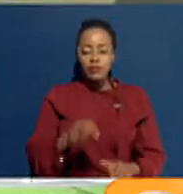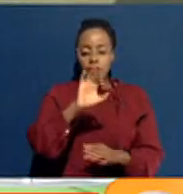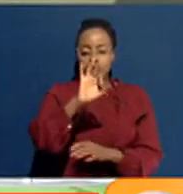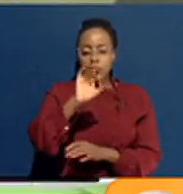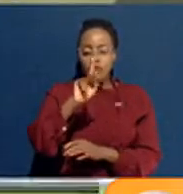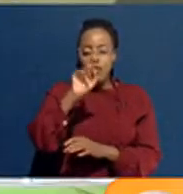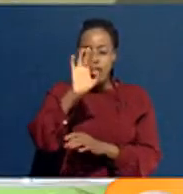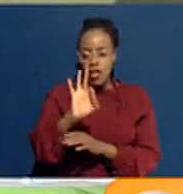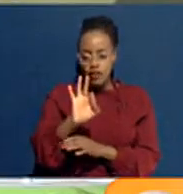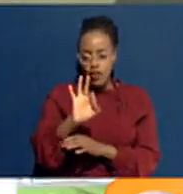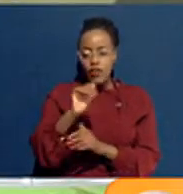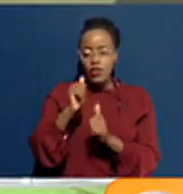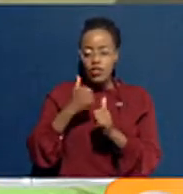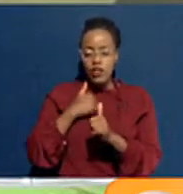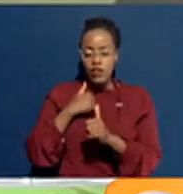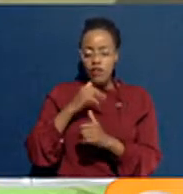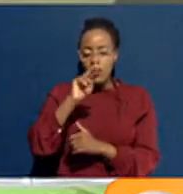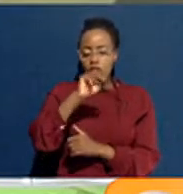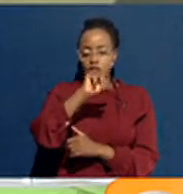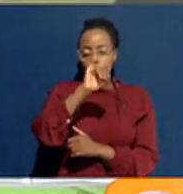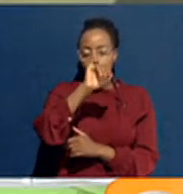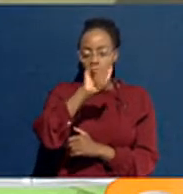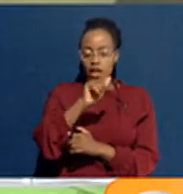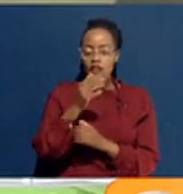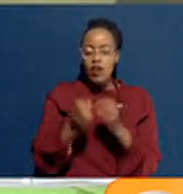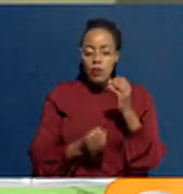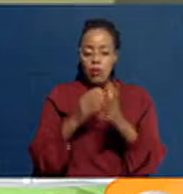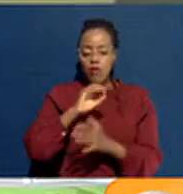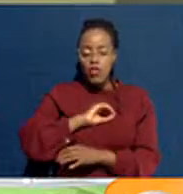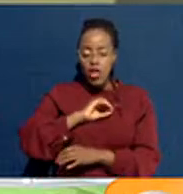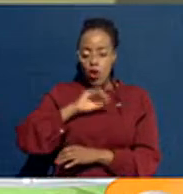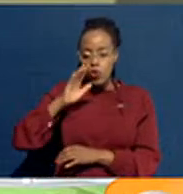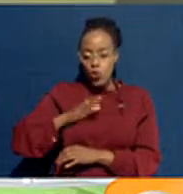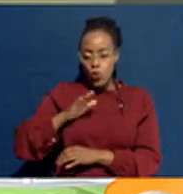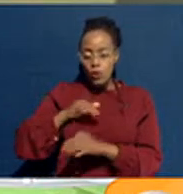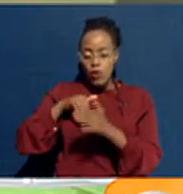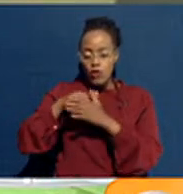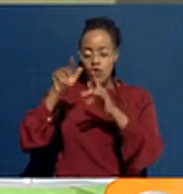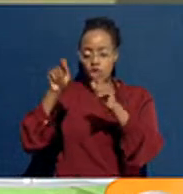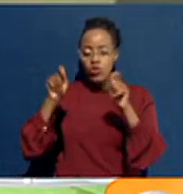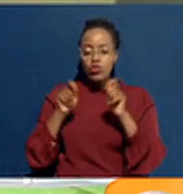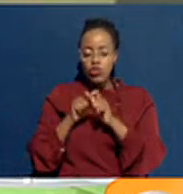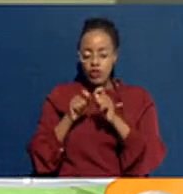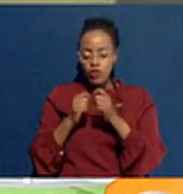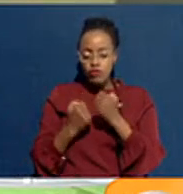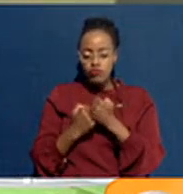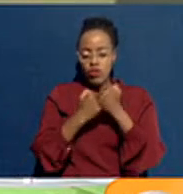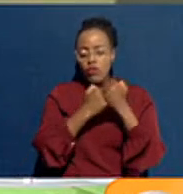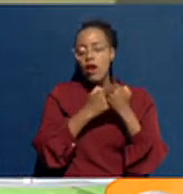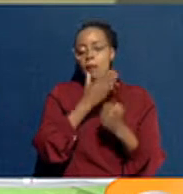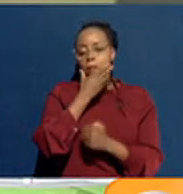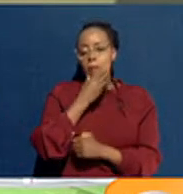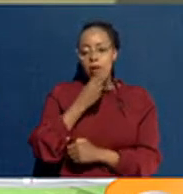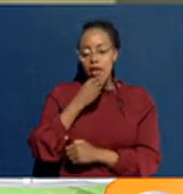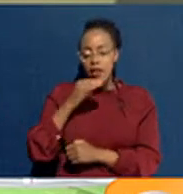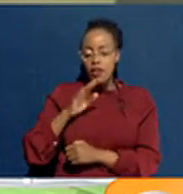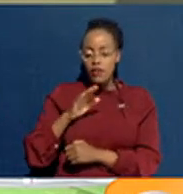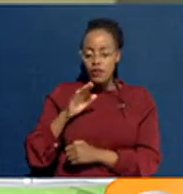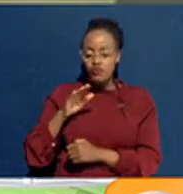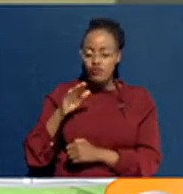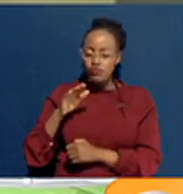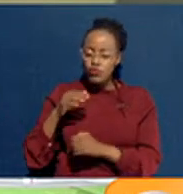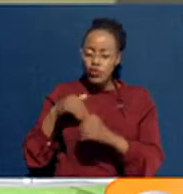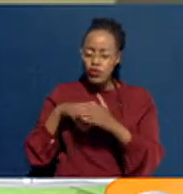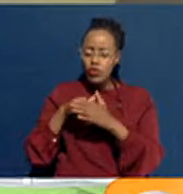FKF Premier League side Nzoia Football Club is set to form their own women's football team to complement the men's football team that has produced some